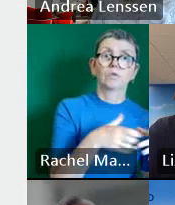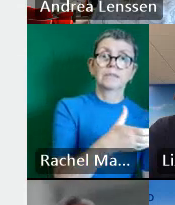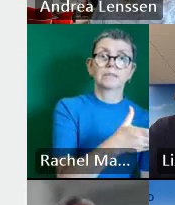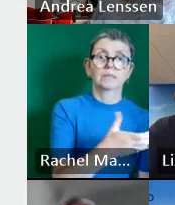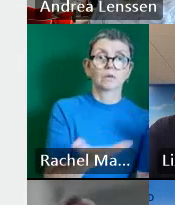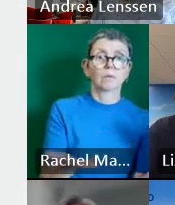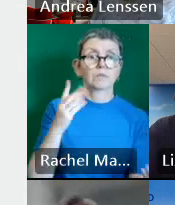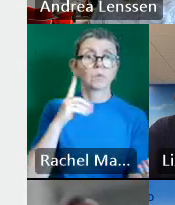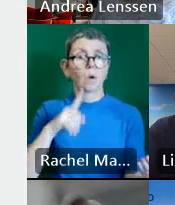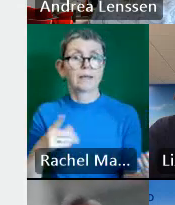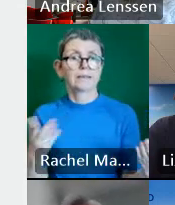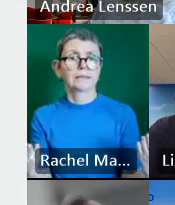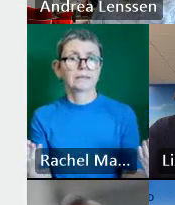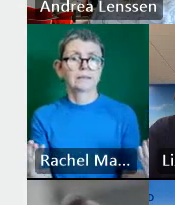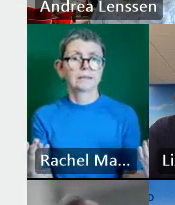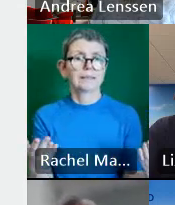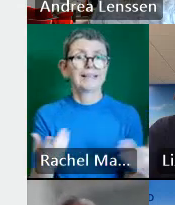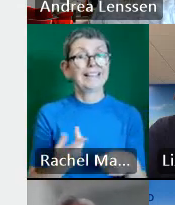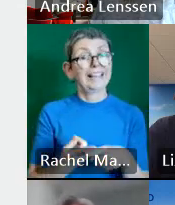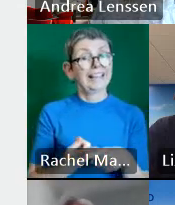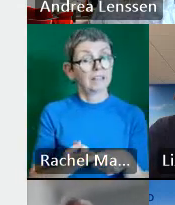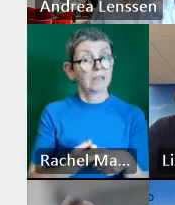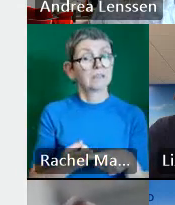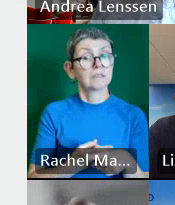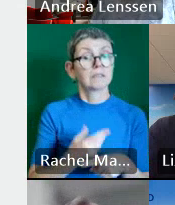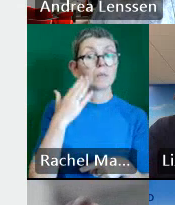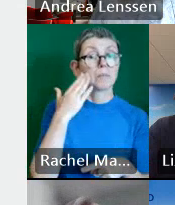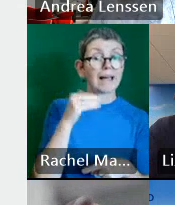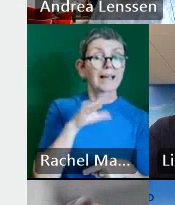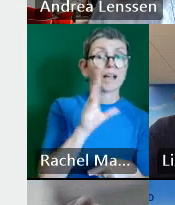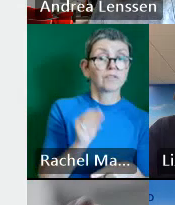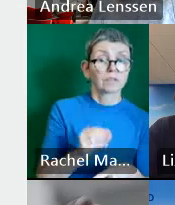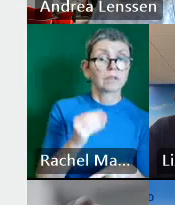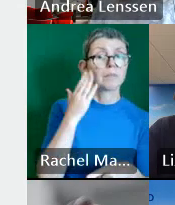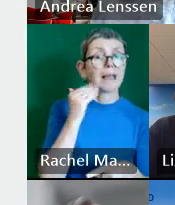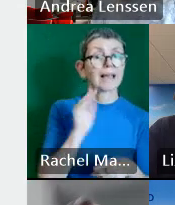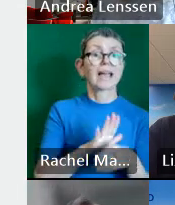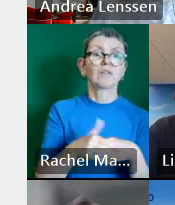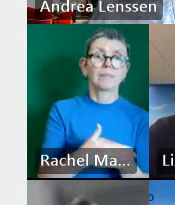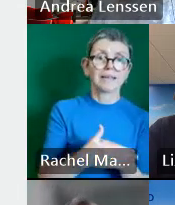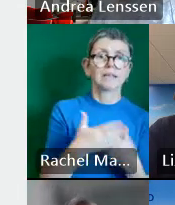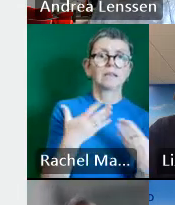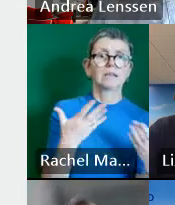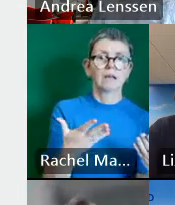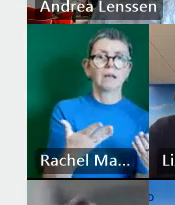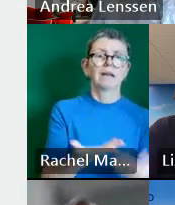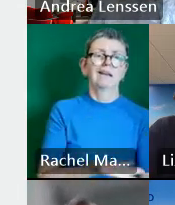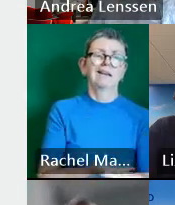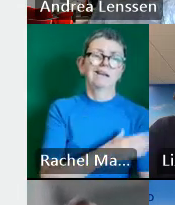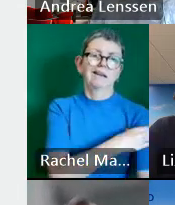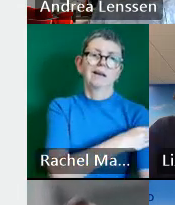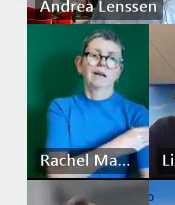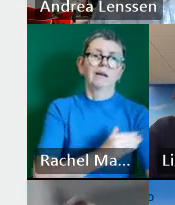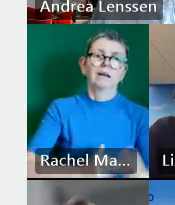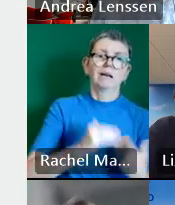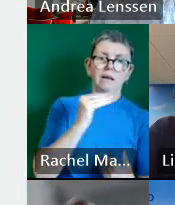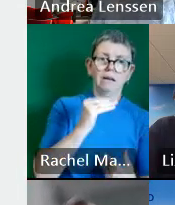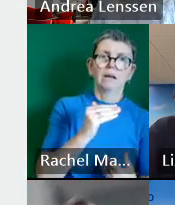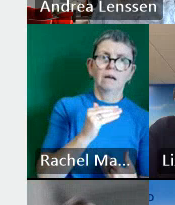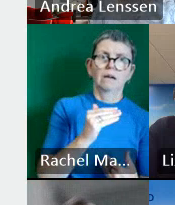Caribbean ethnic groups had higher risks of hypertension. So if you think about these chronic illnesses and various comorbidities, it's